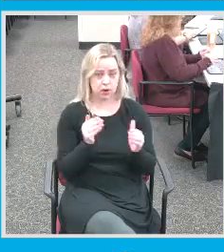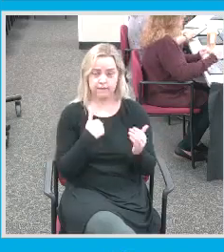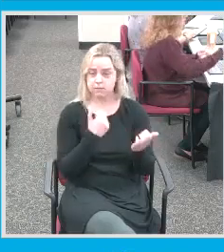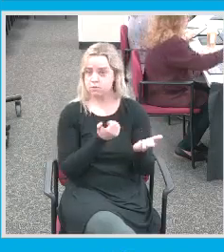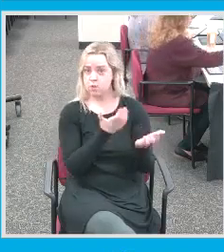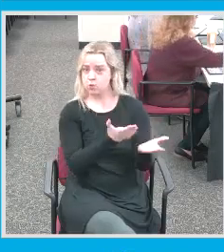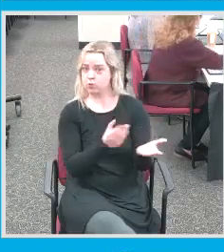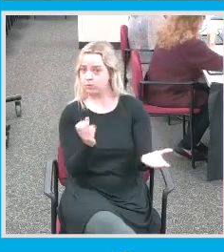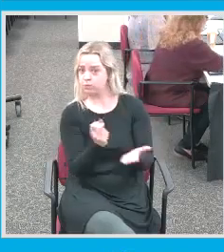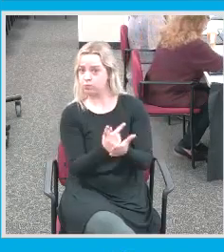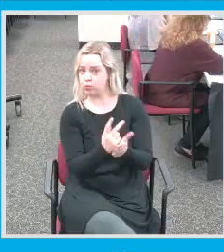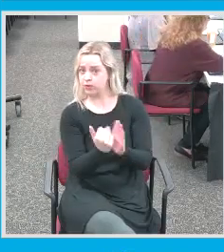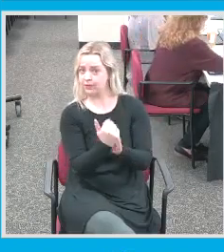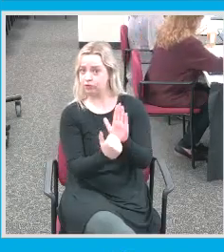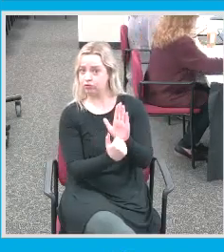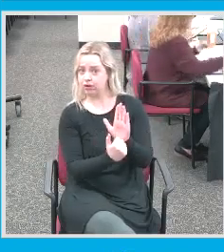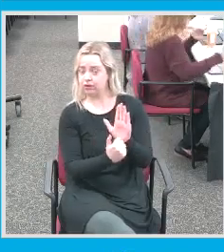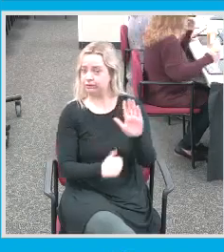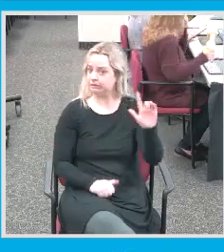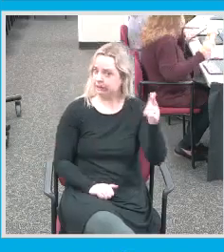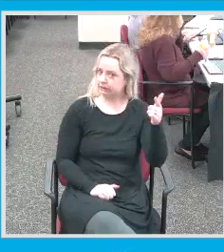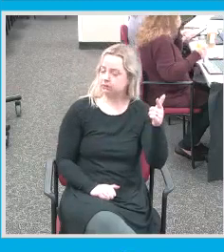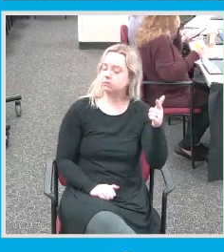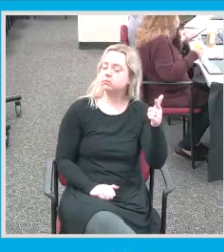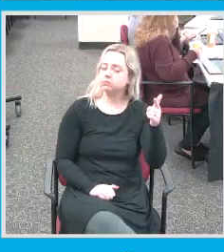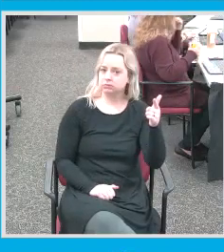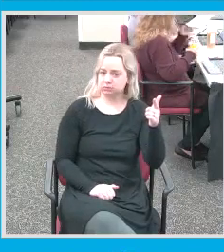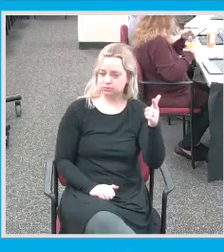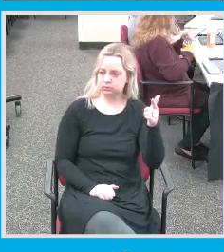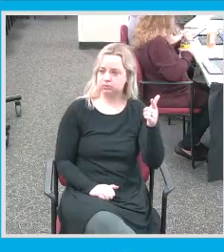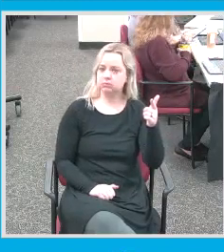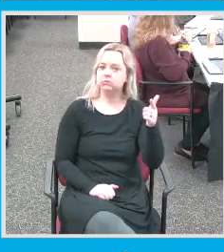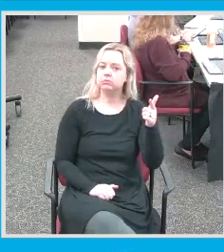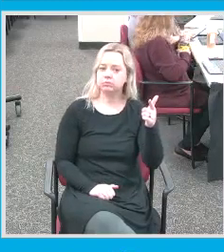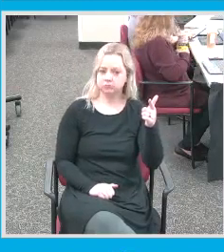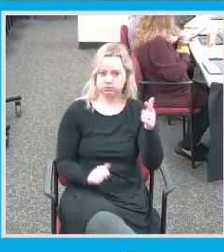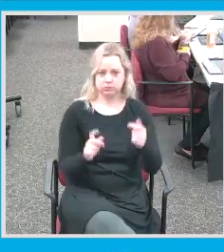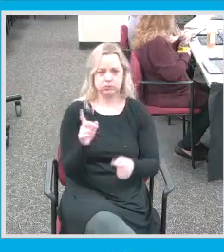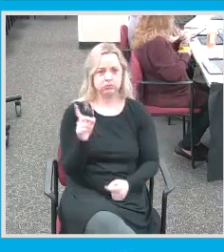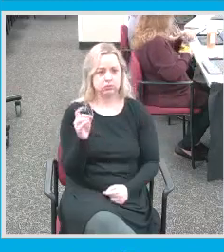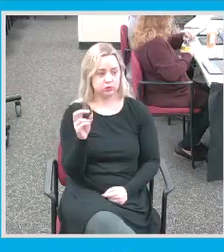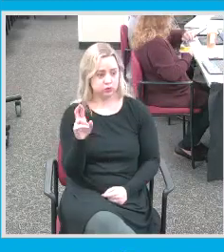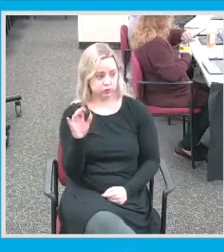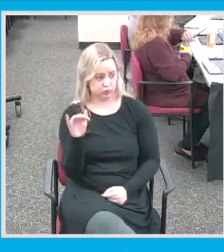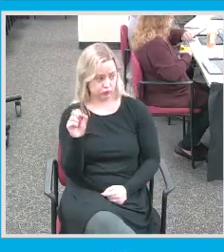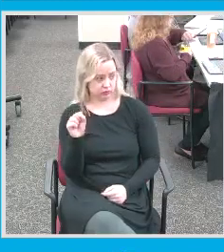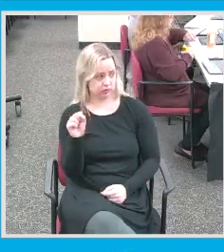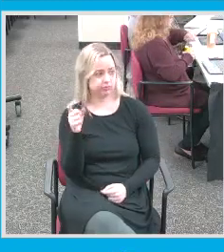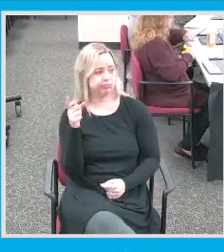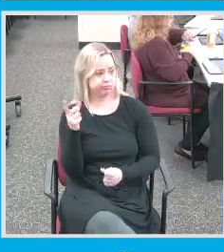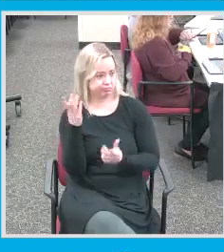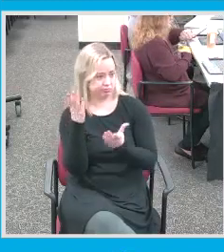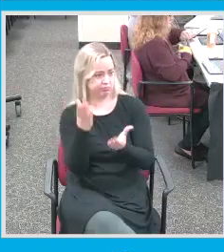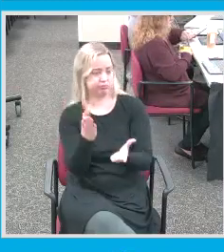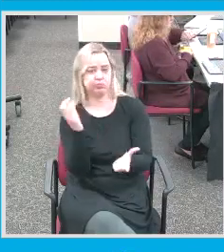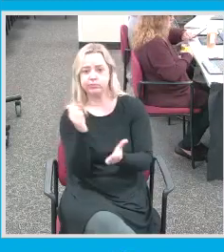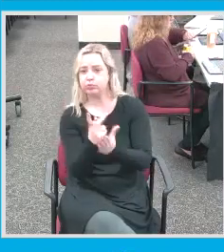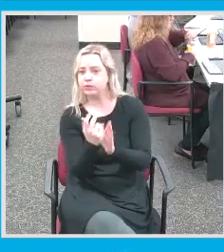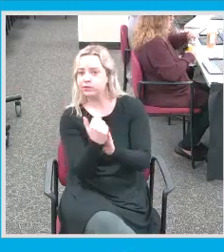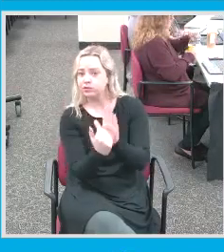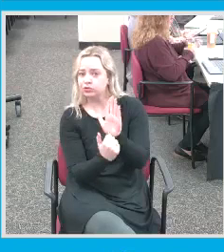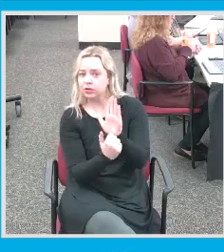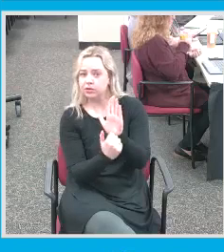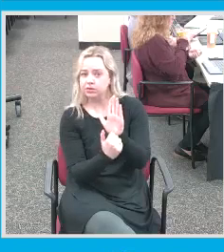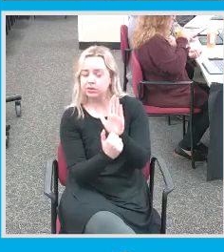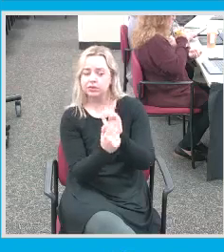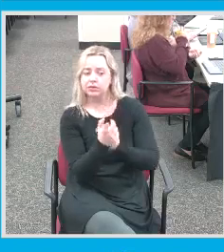the agenda in a second? So moved. Second. Doris moved that we approve the agenda, and Dr. Turbush